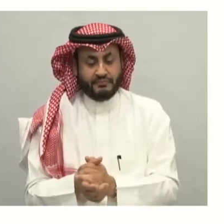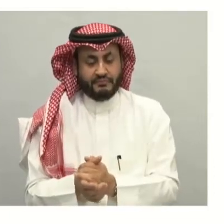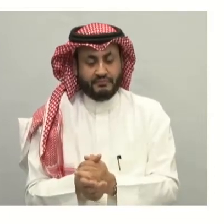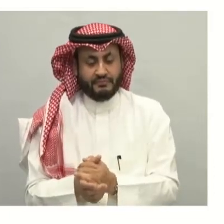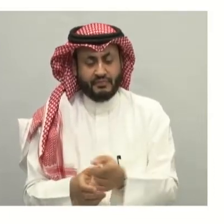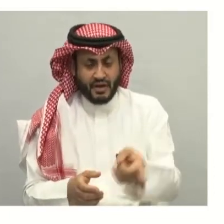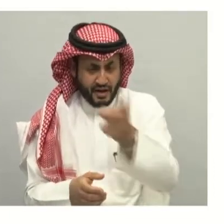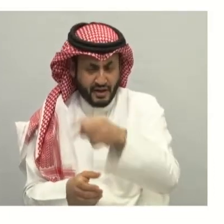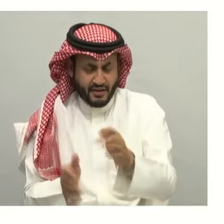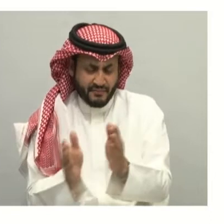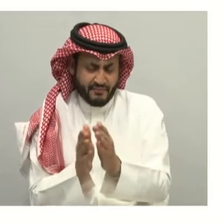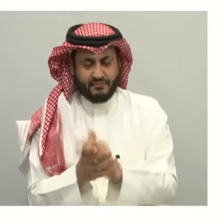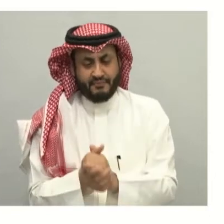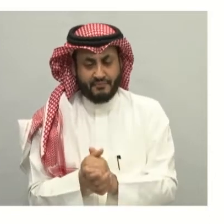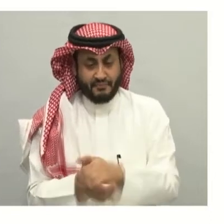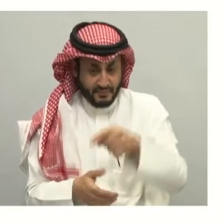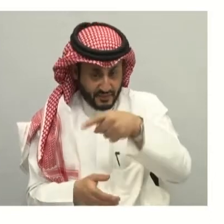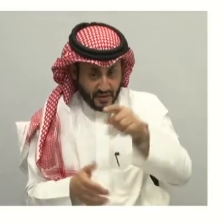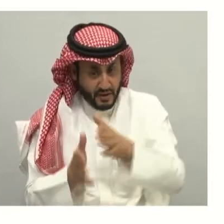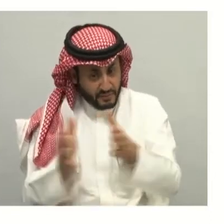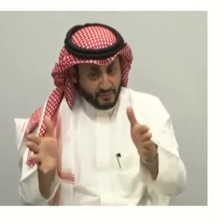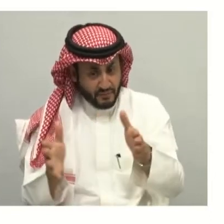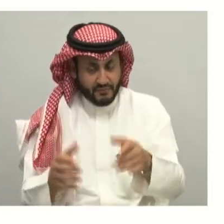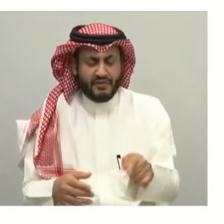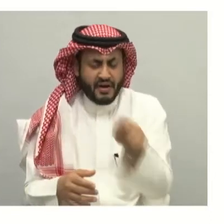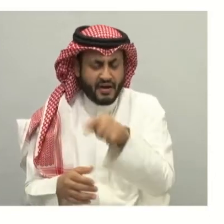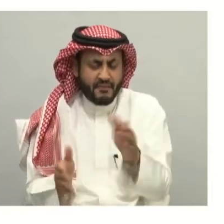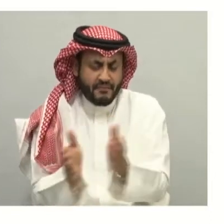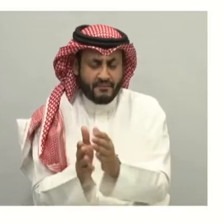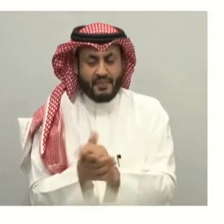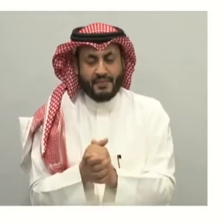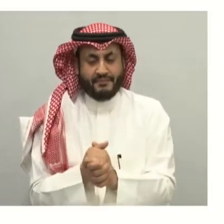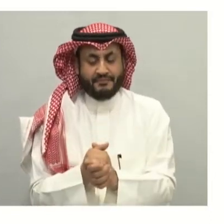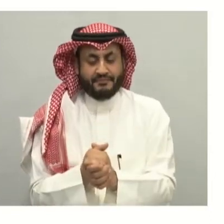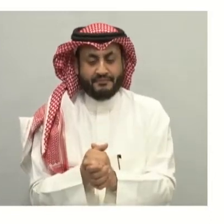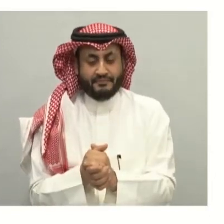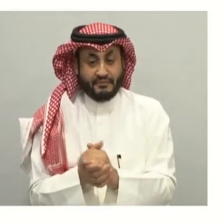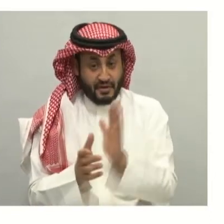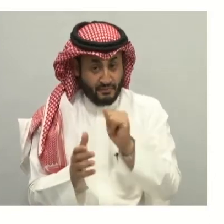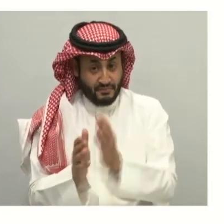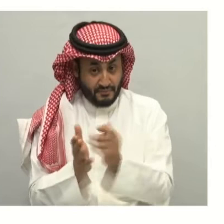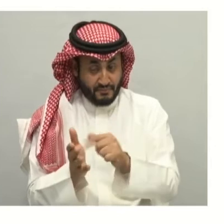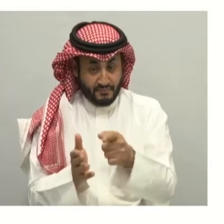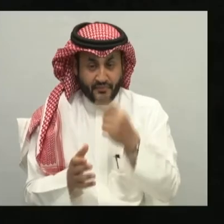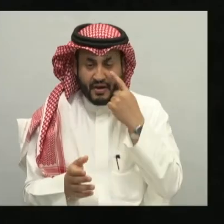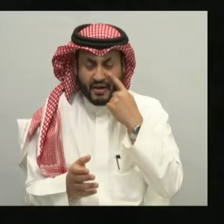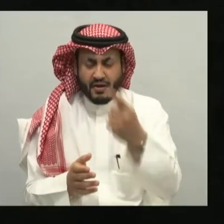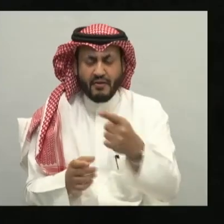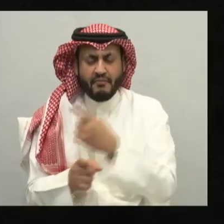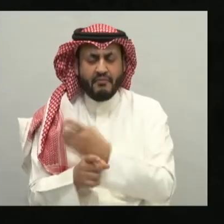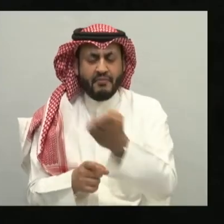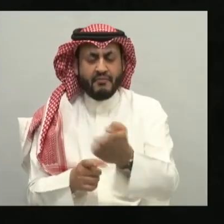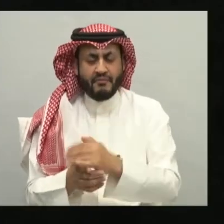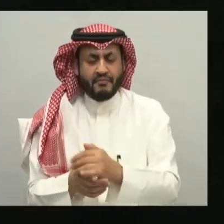a circle around the short A and the short I. Now this isn't in your book, but I want you to look at me.